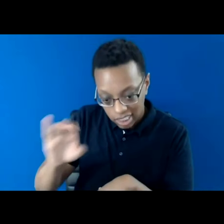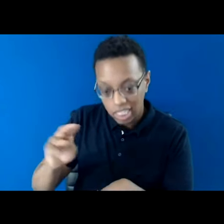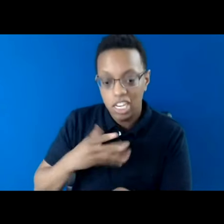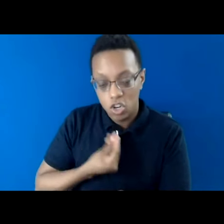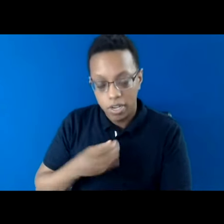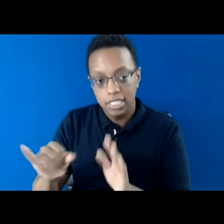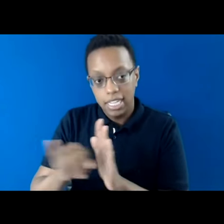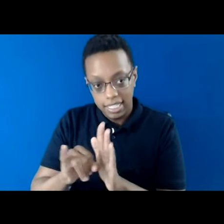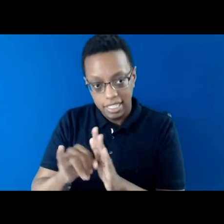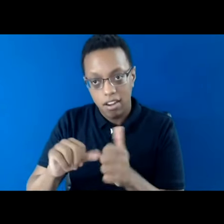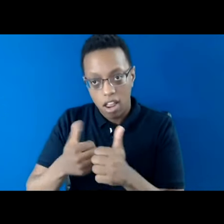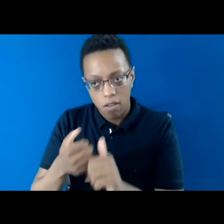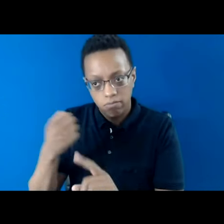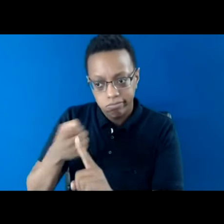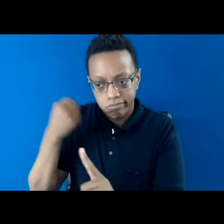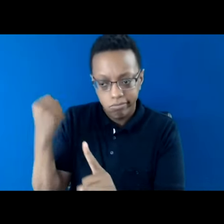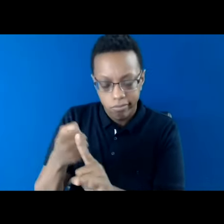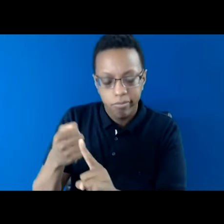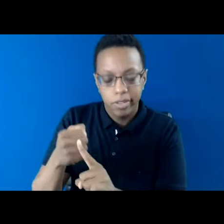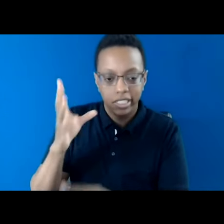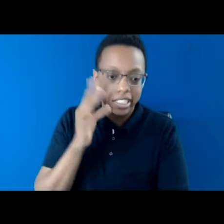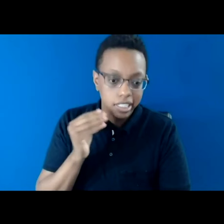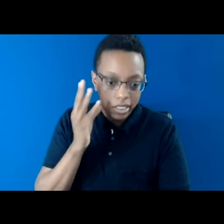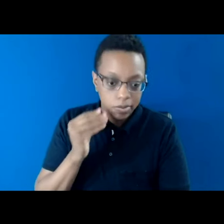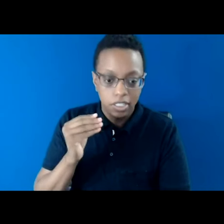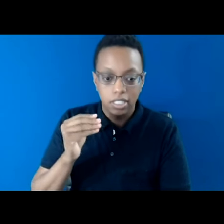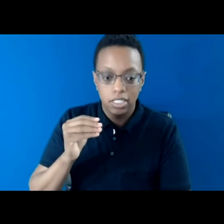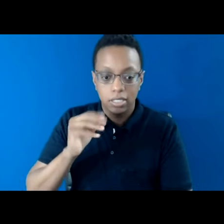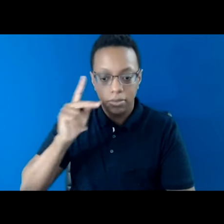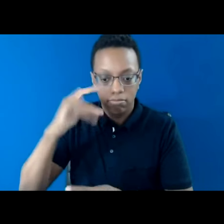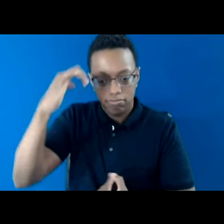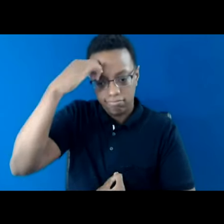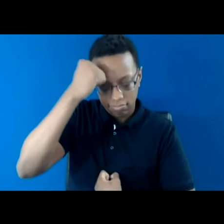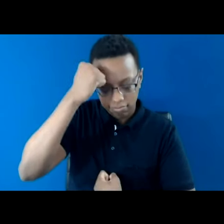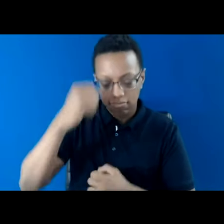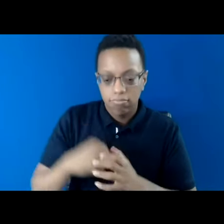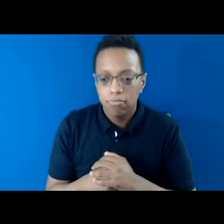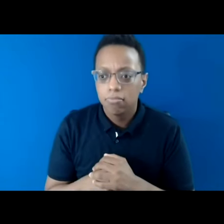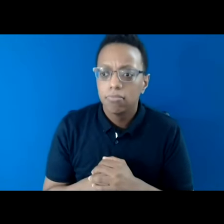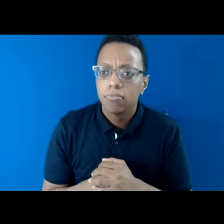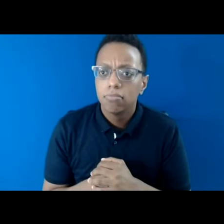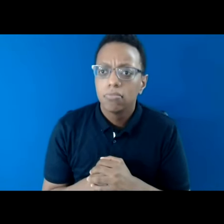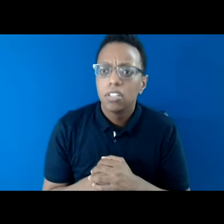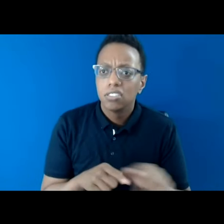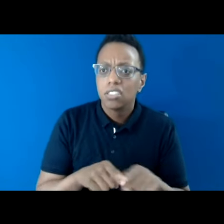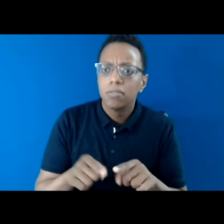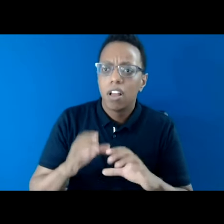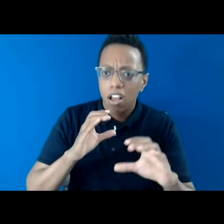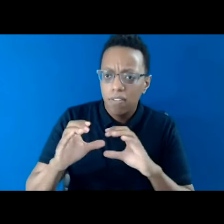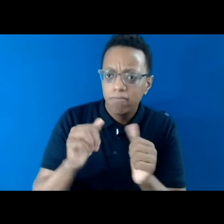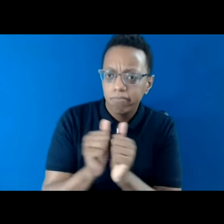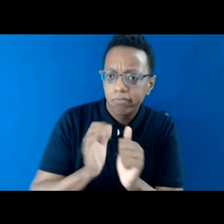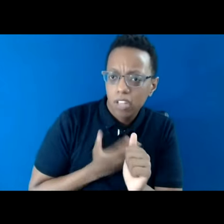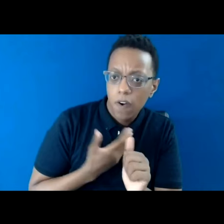how it impacts the experience of people who have been colonized. I would also say that having a conversation with our